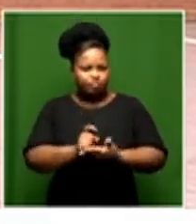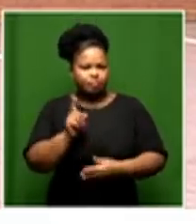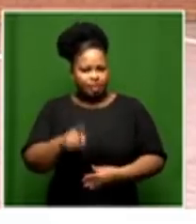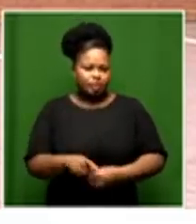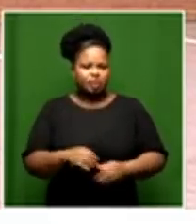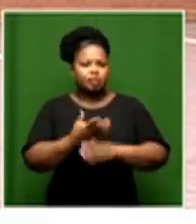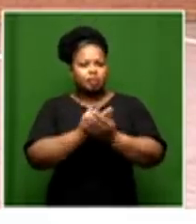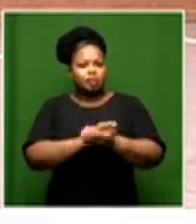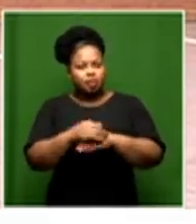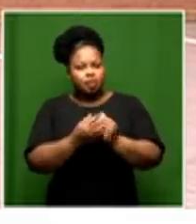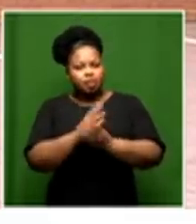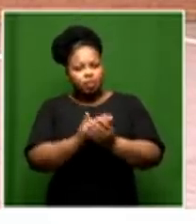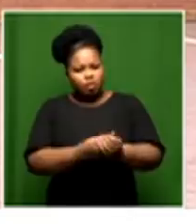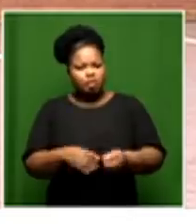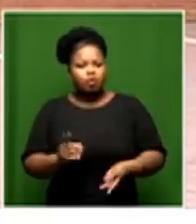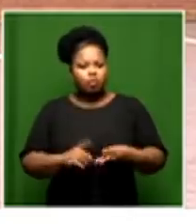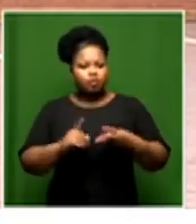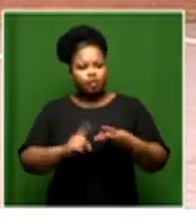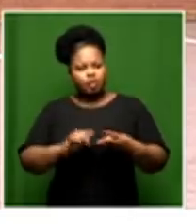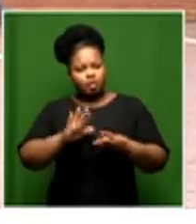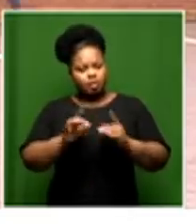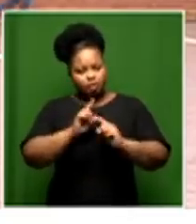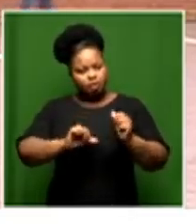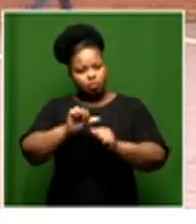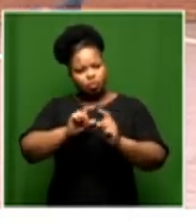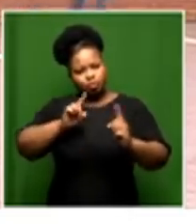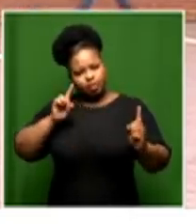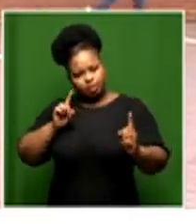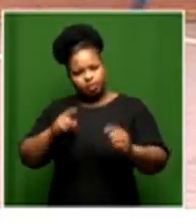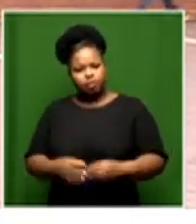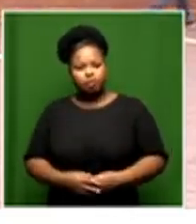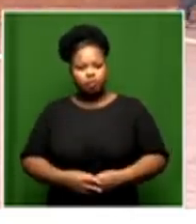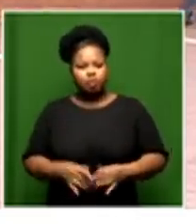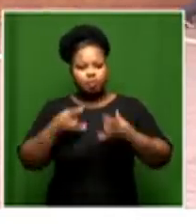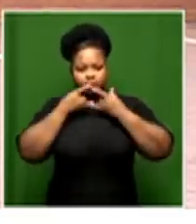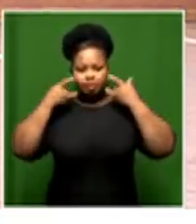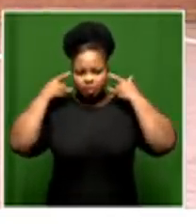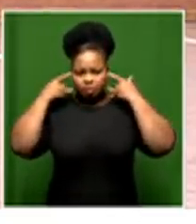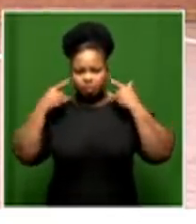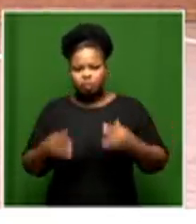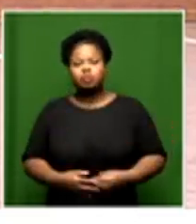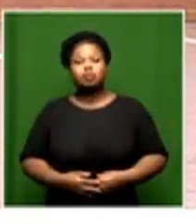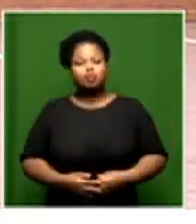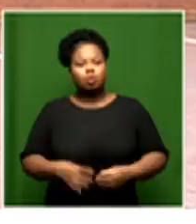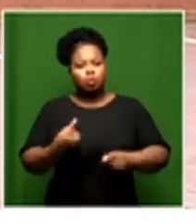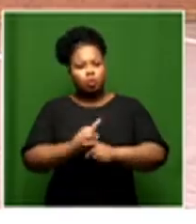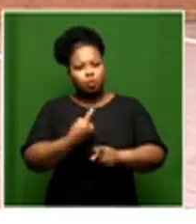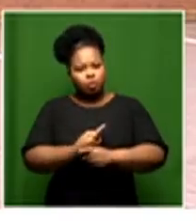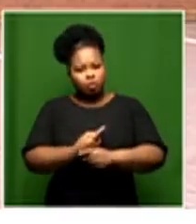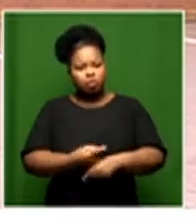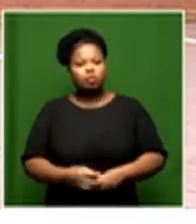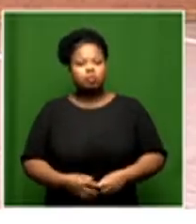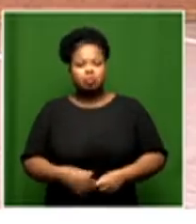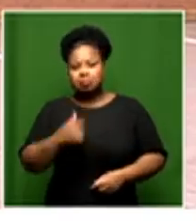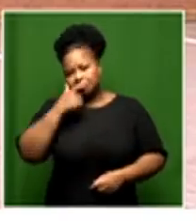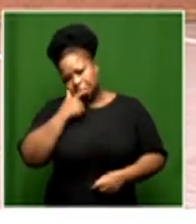hands, should wash their hands, should maintain their physical distancing and wear a mask at all times. So quite a